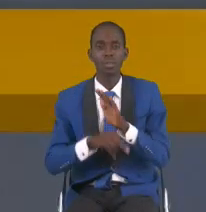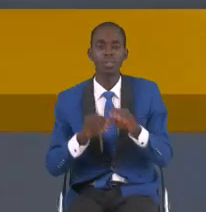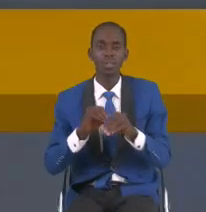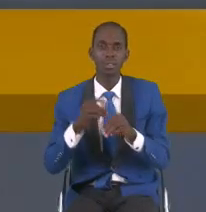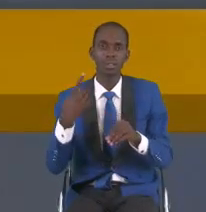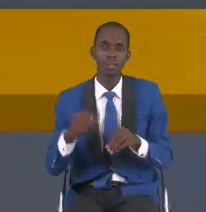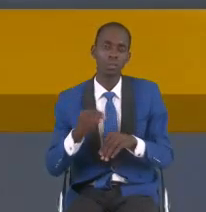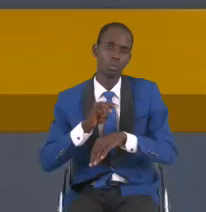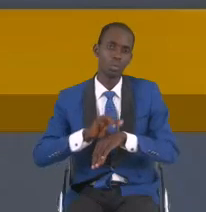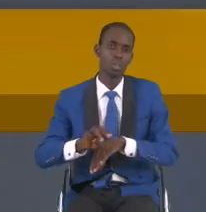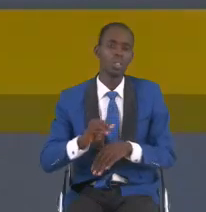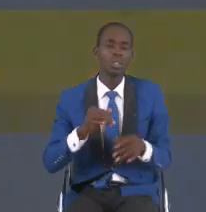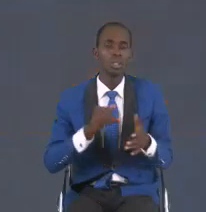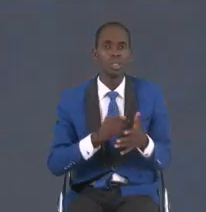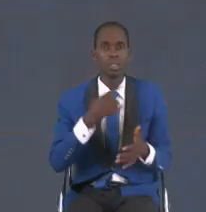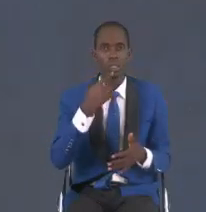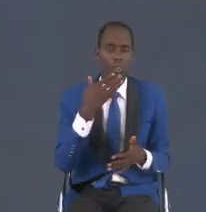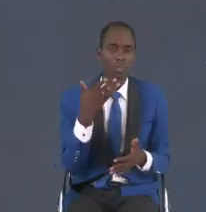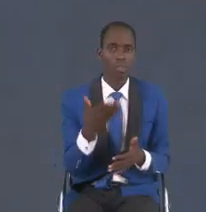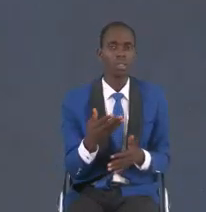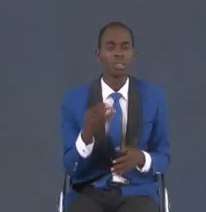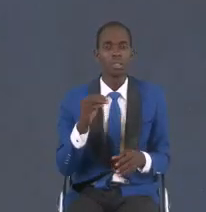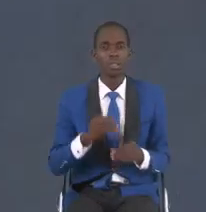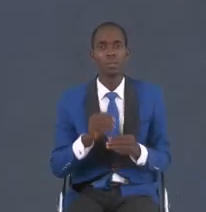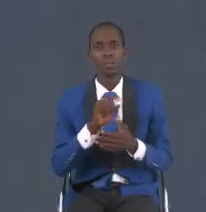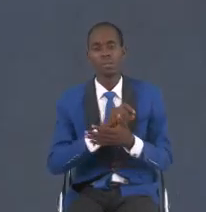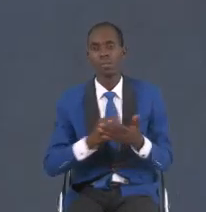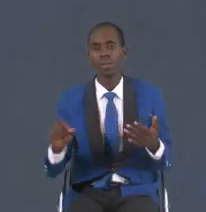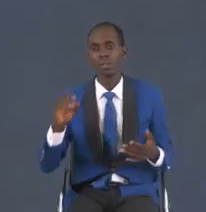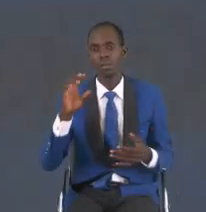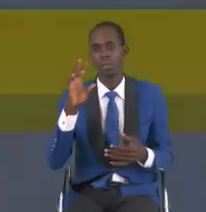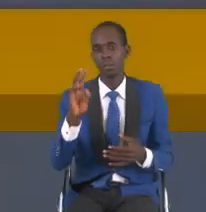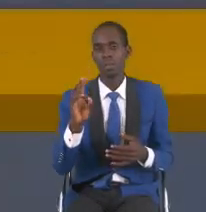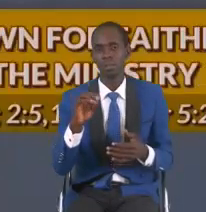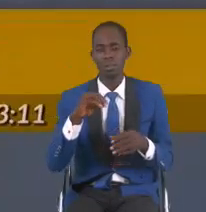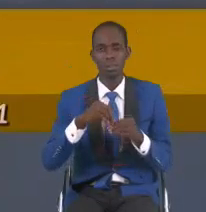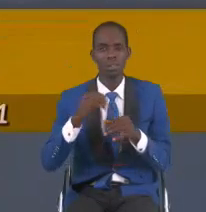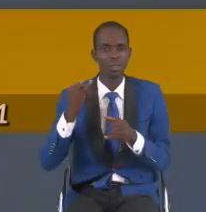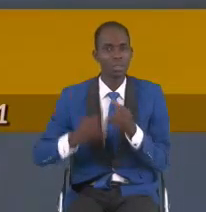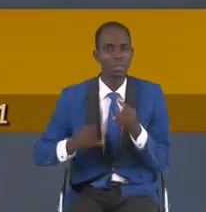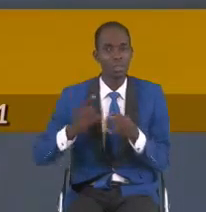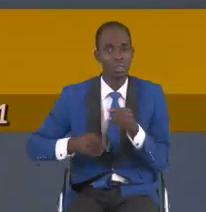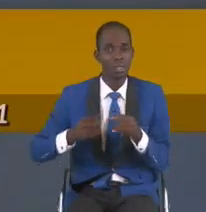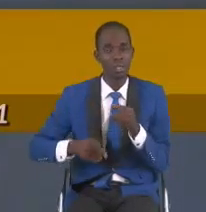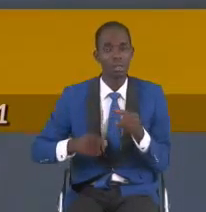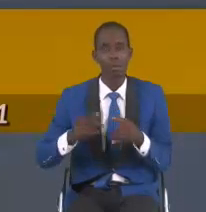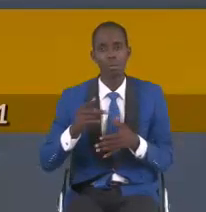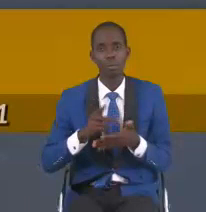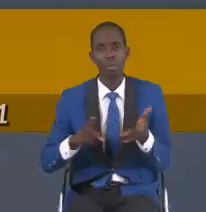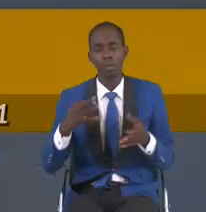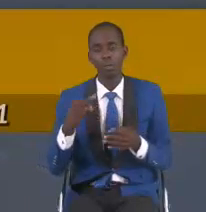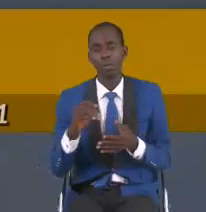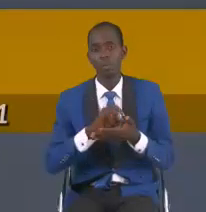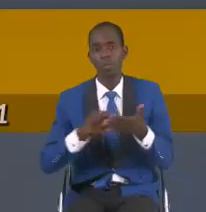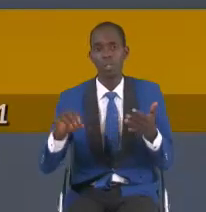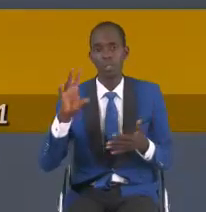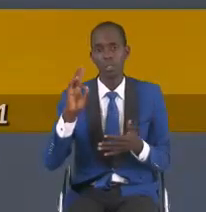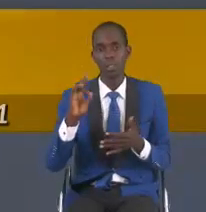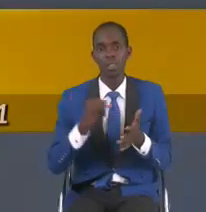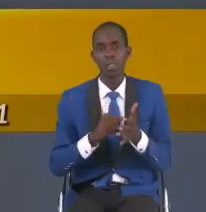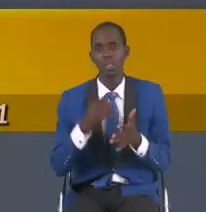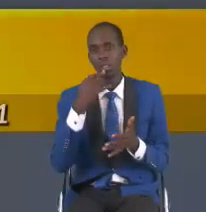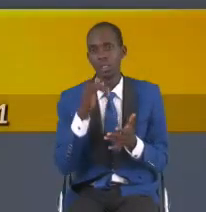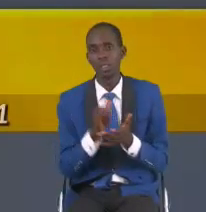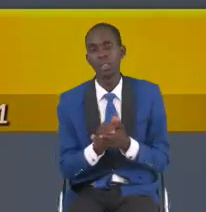It says in verse 7, latter part of verse 7, it tells us, I have